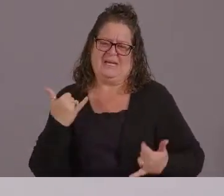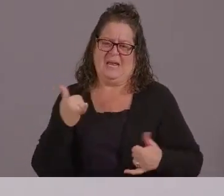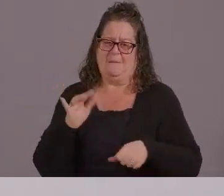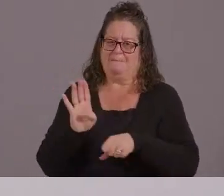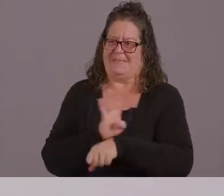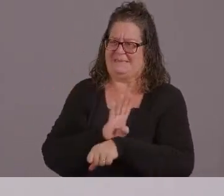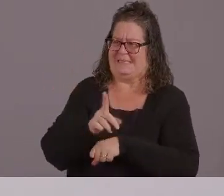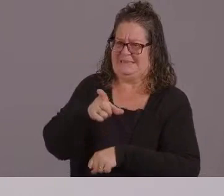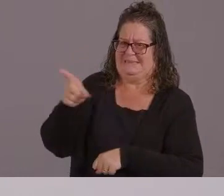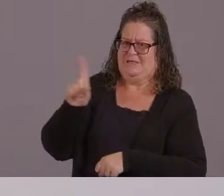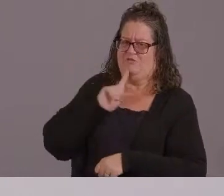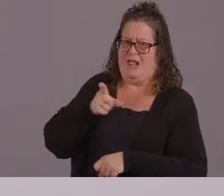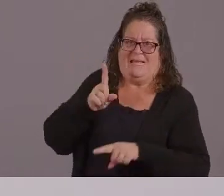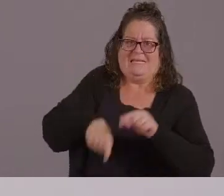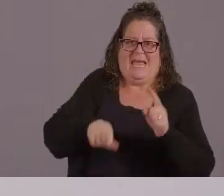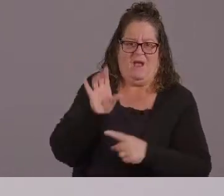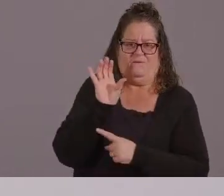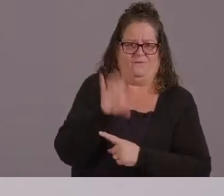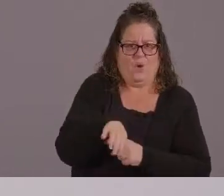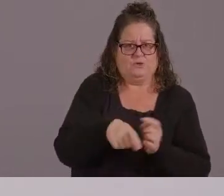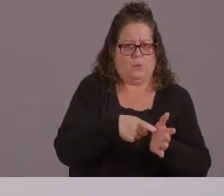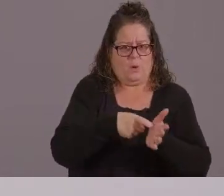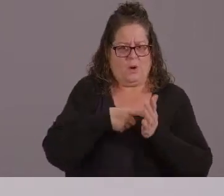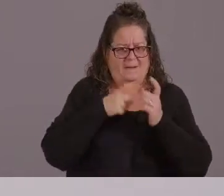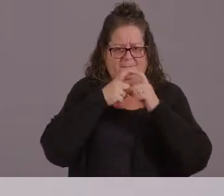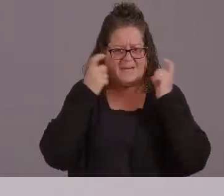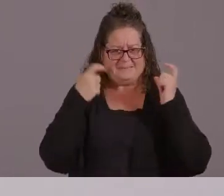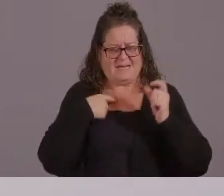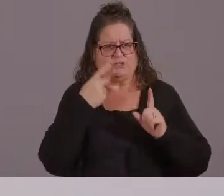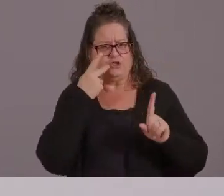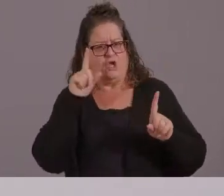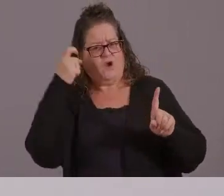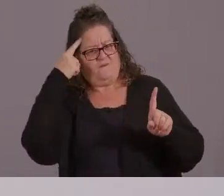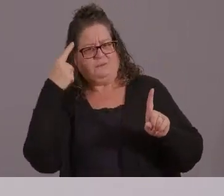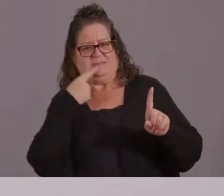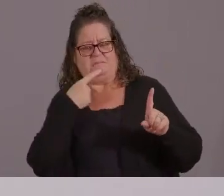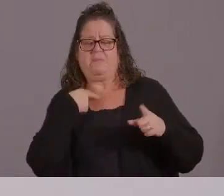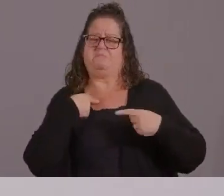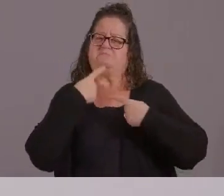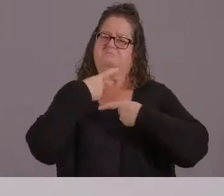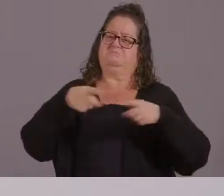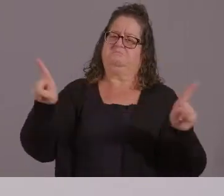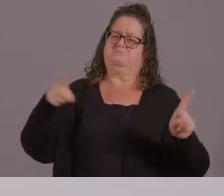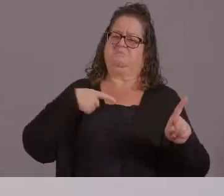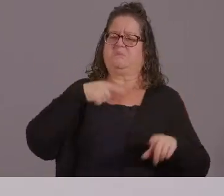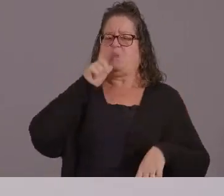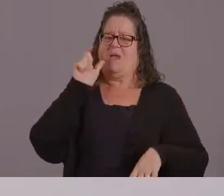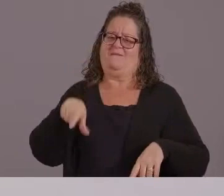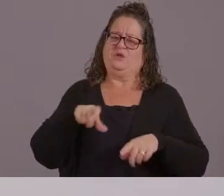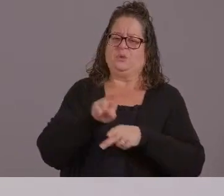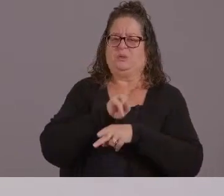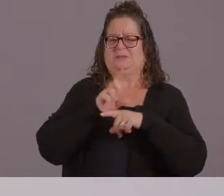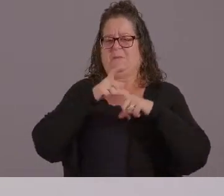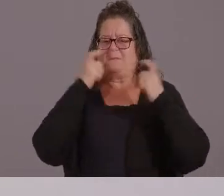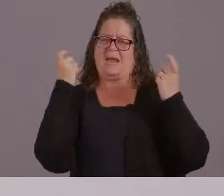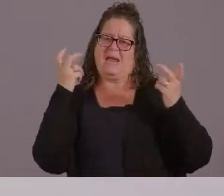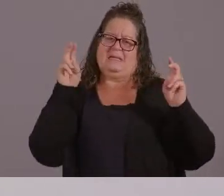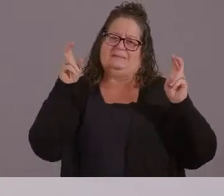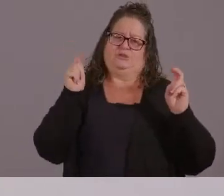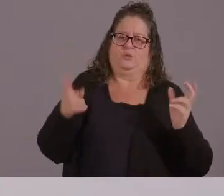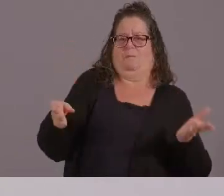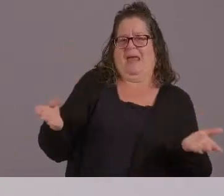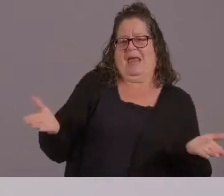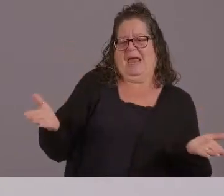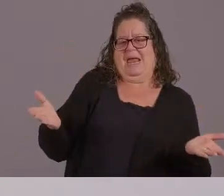release, I can tell you where you can stick your mask? Well, and that would leave that to the businesses. They've always